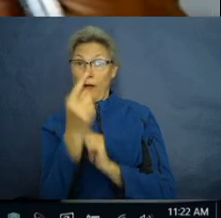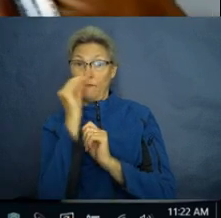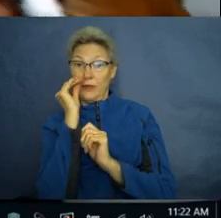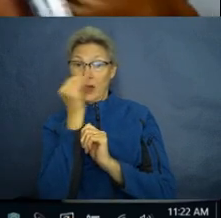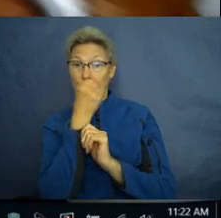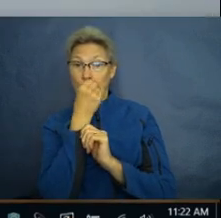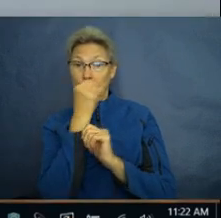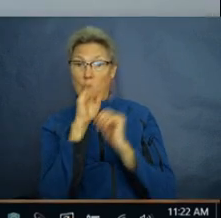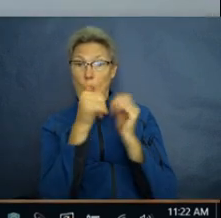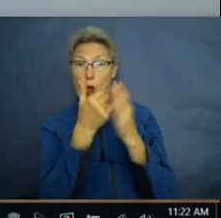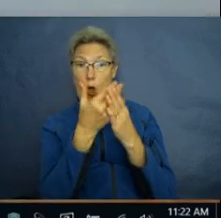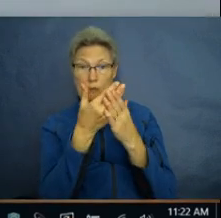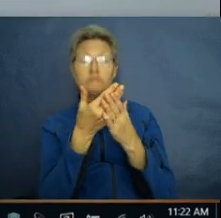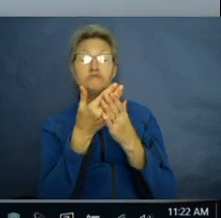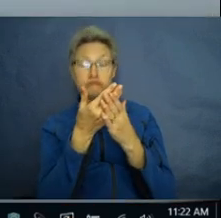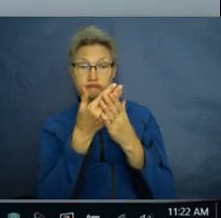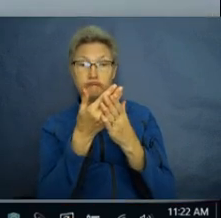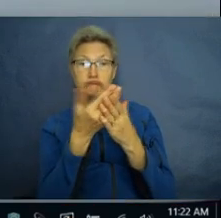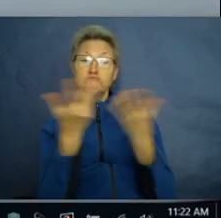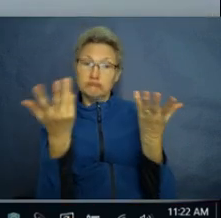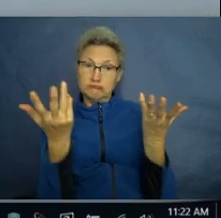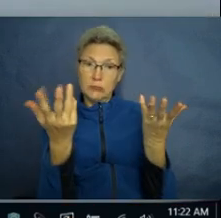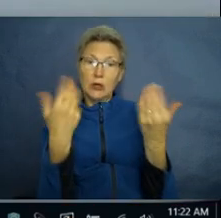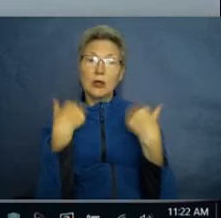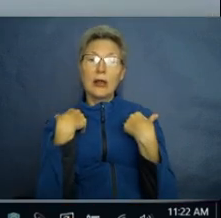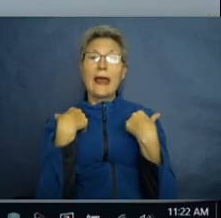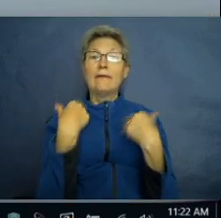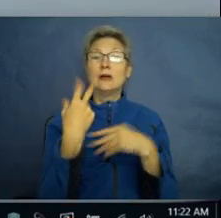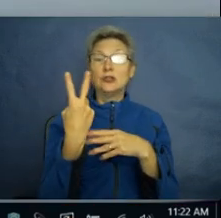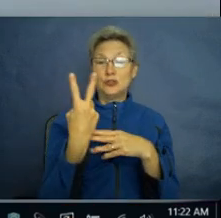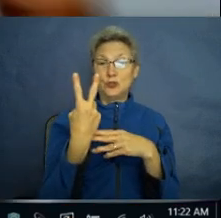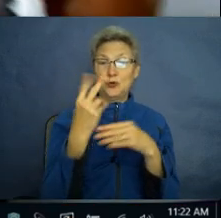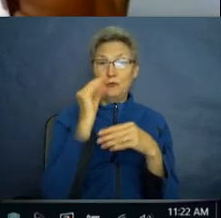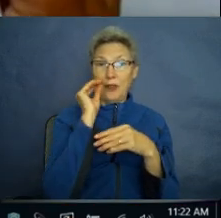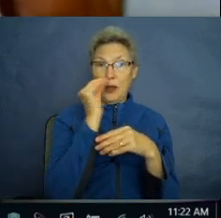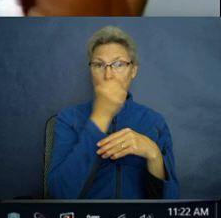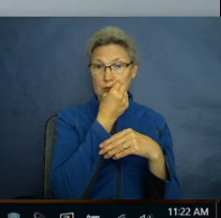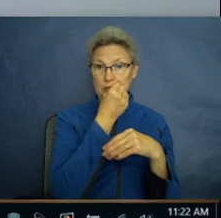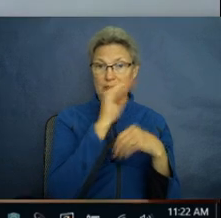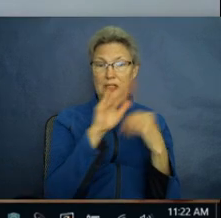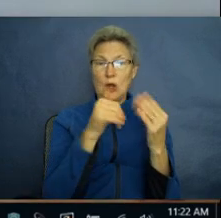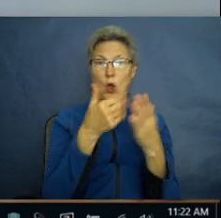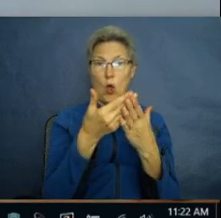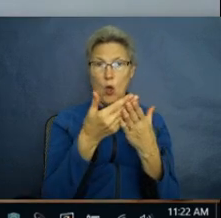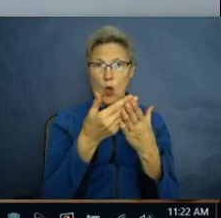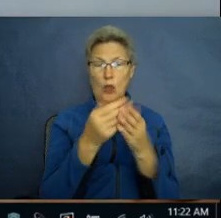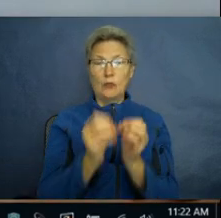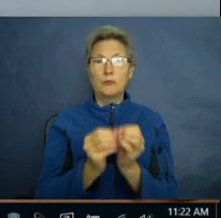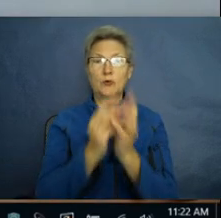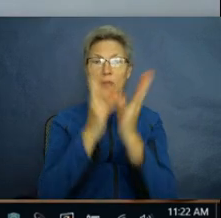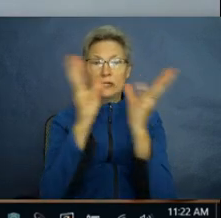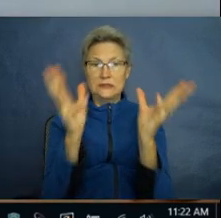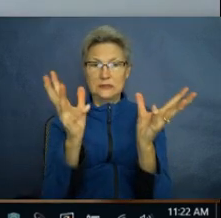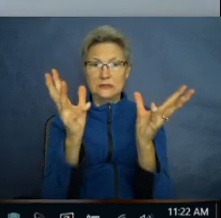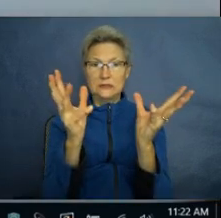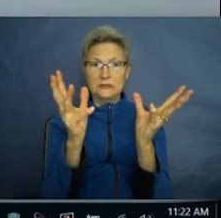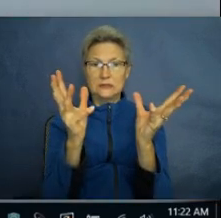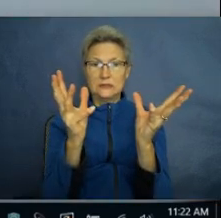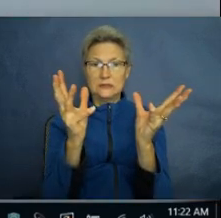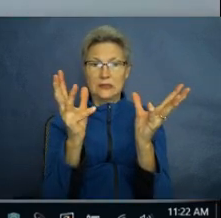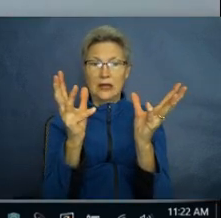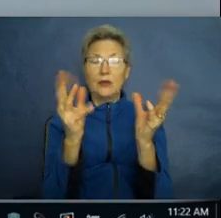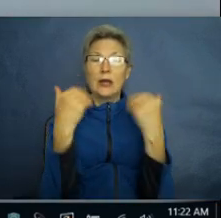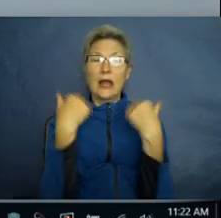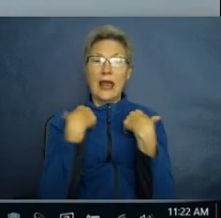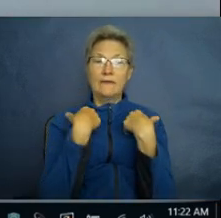in all of the bouquets. I could also have 2 flowers in all of the bouquets.